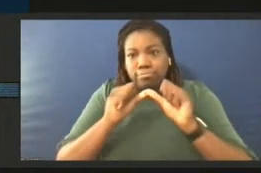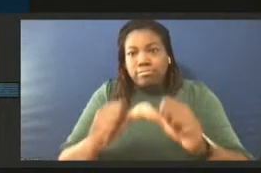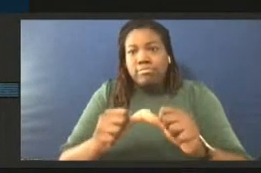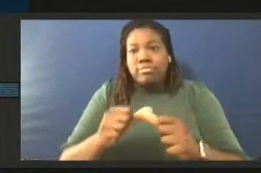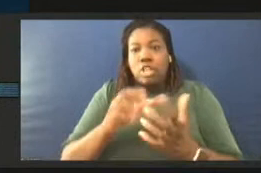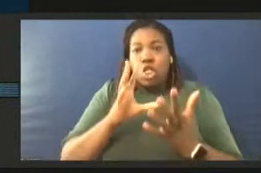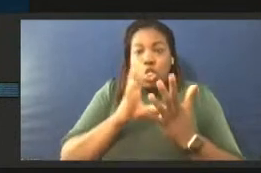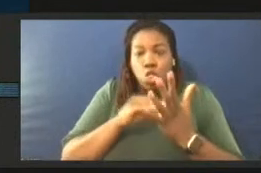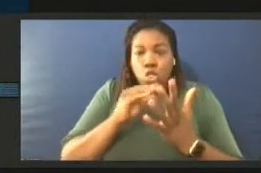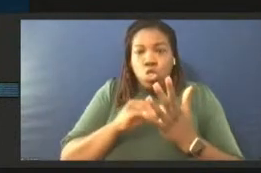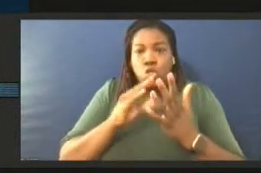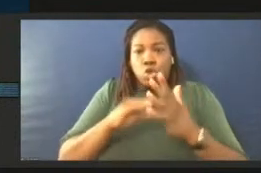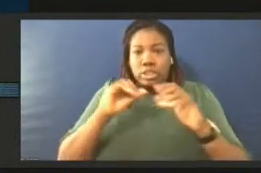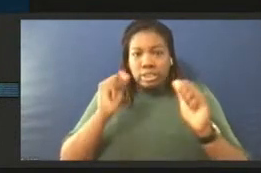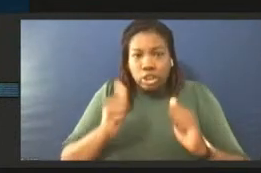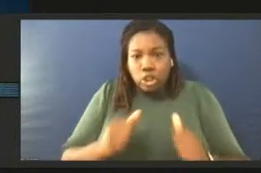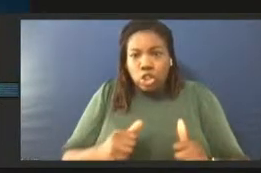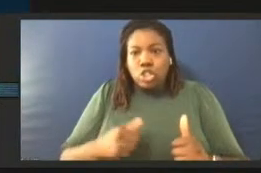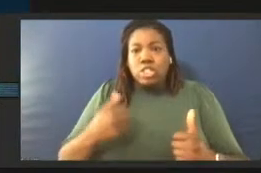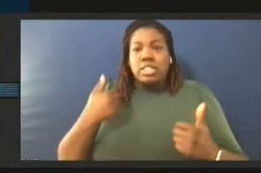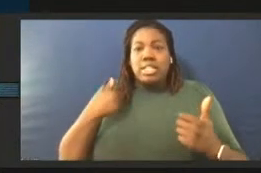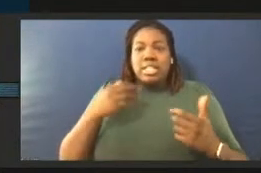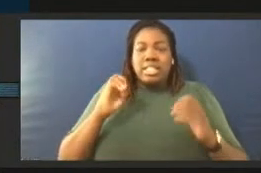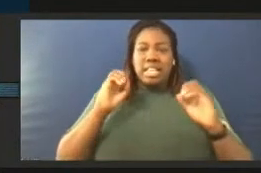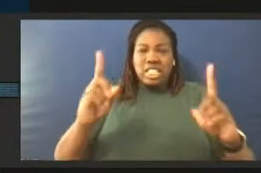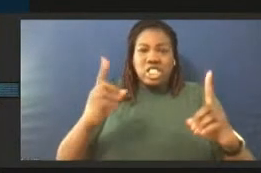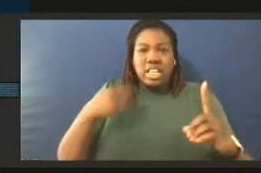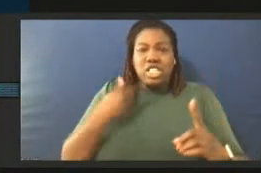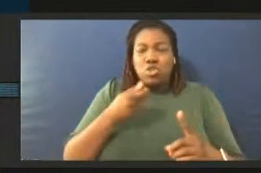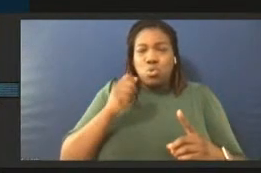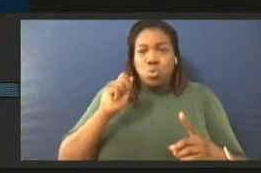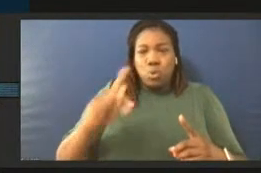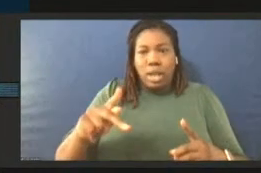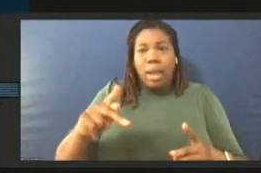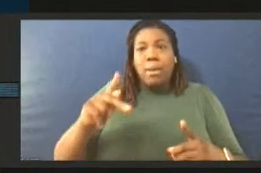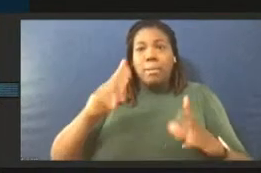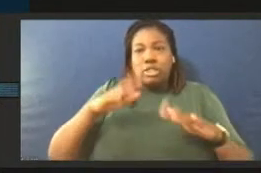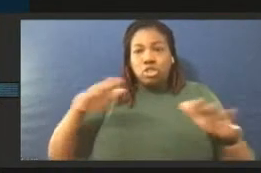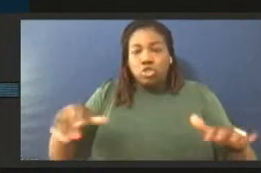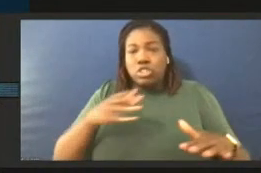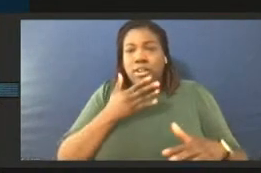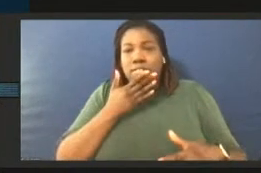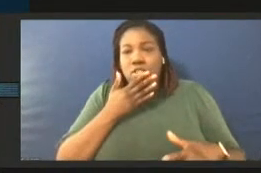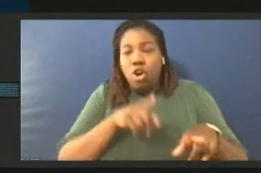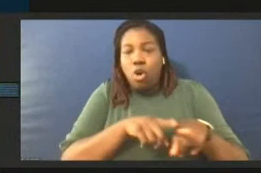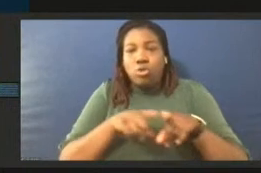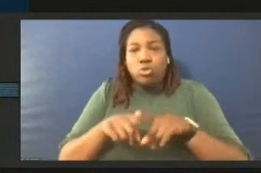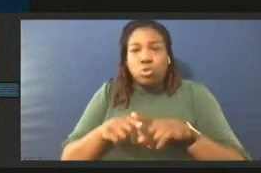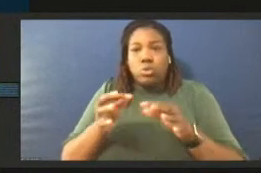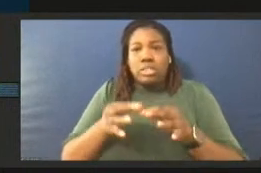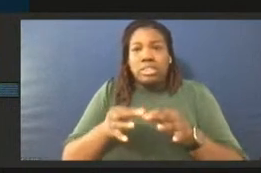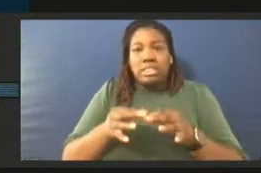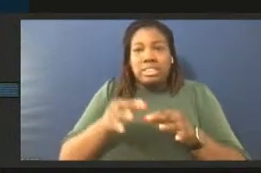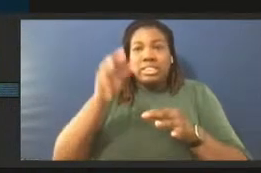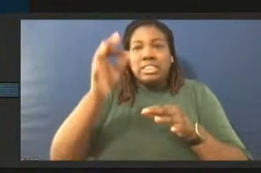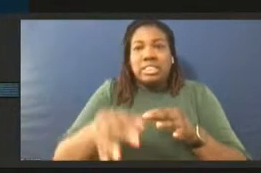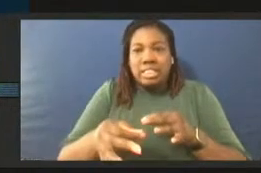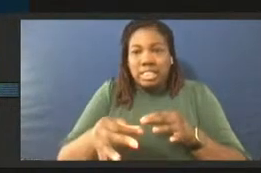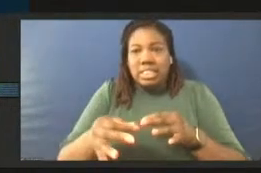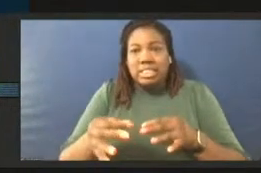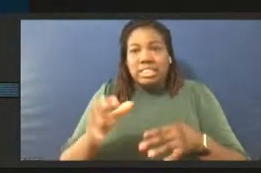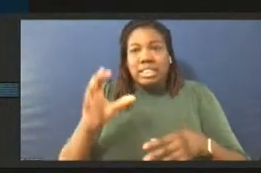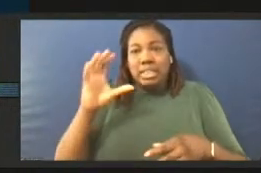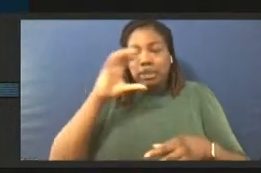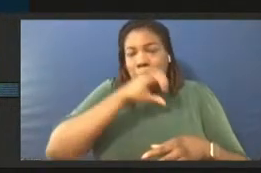loss and in the widened educational gap in students of color, as well as a delay and missed